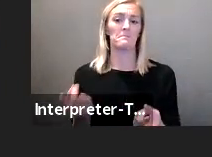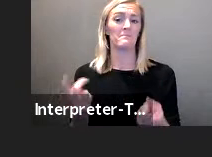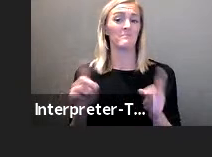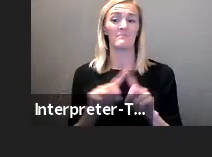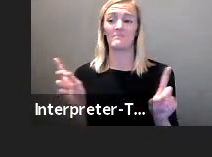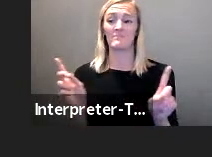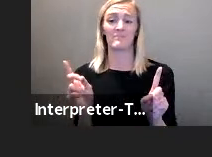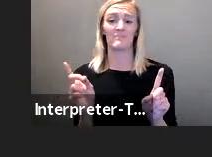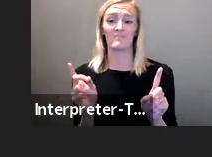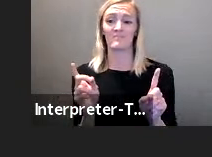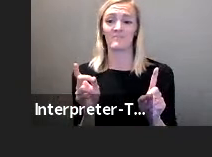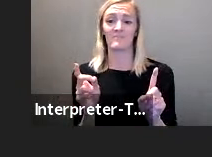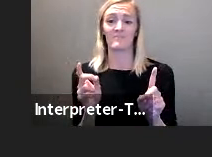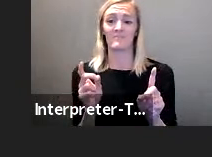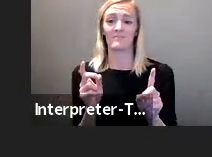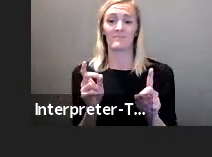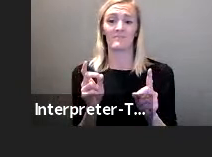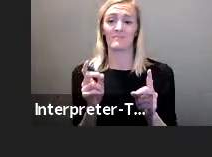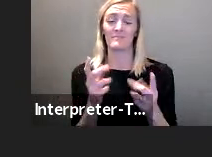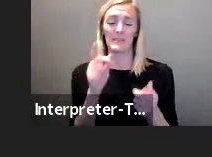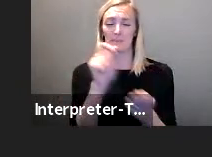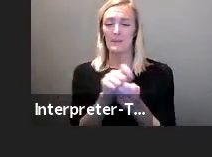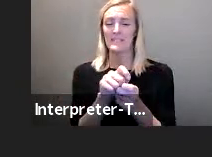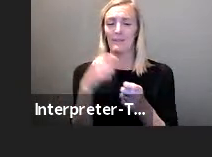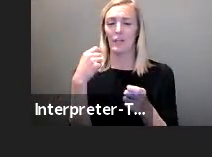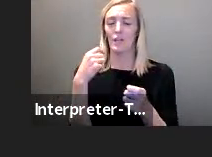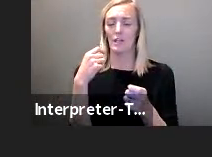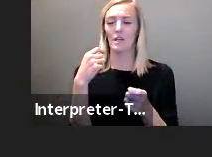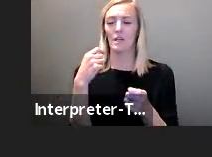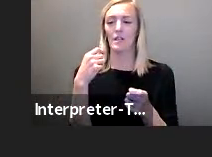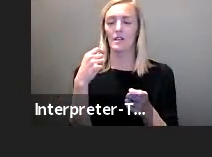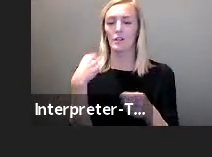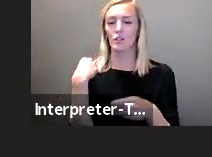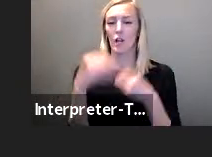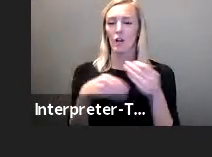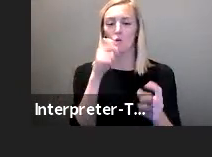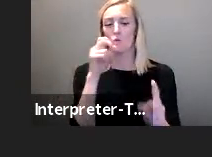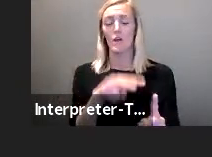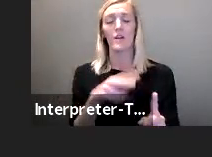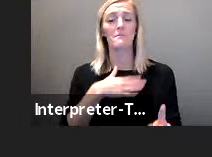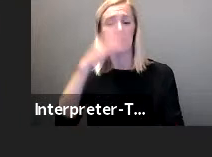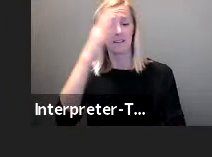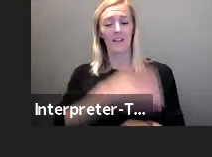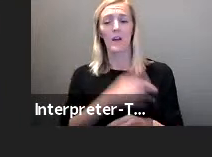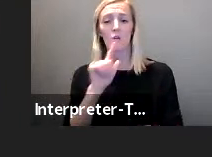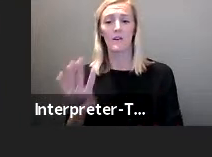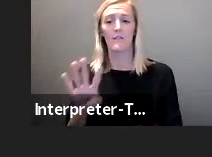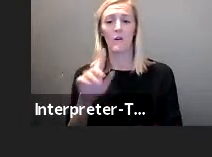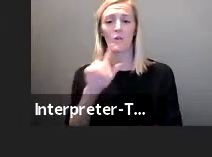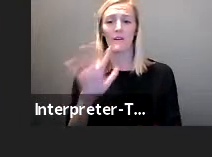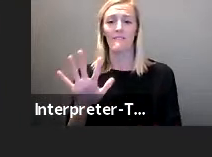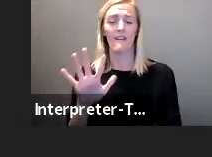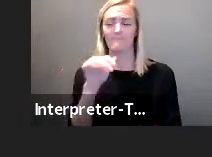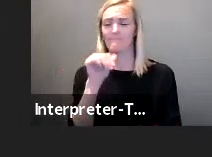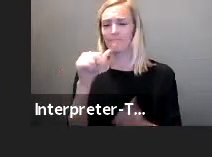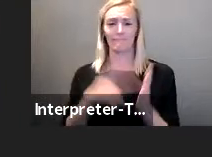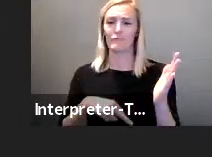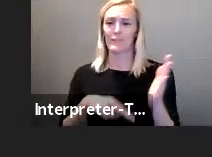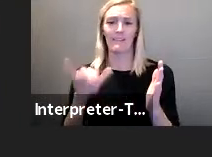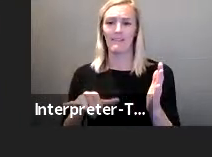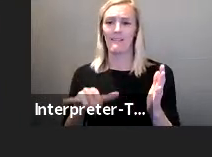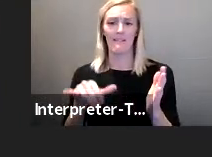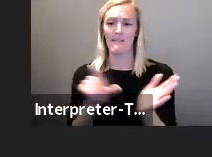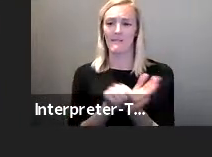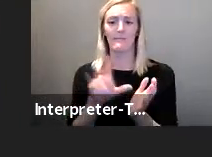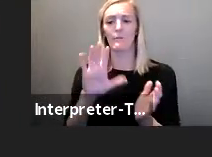of, I would say, a certain generation, I know, for example, my sons who are 24 and 25, they don't read the Call. They don't problem.